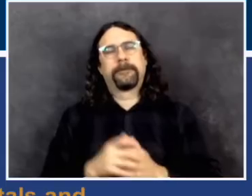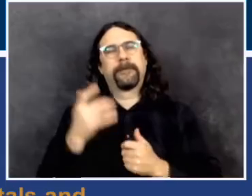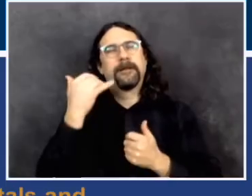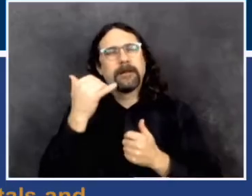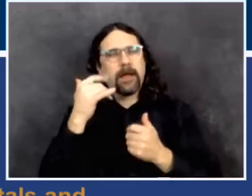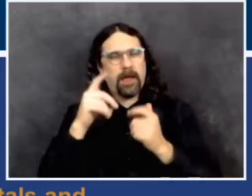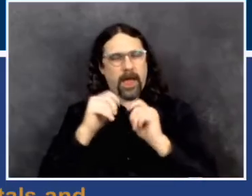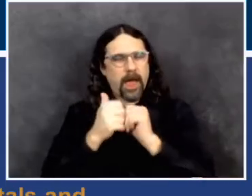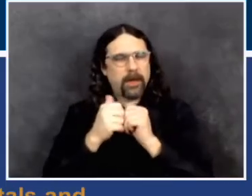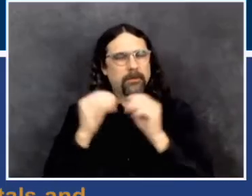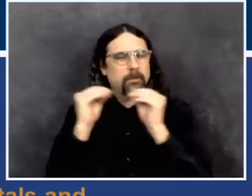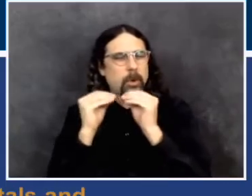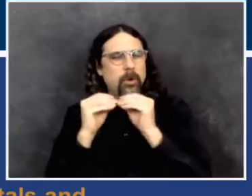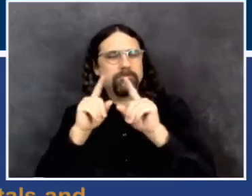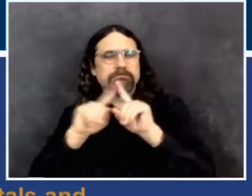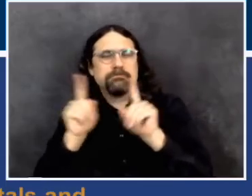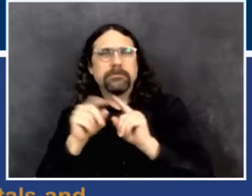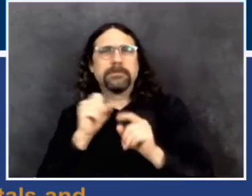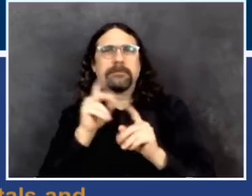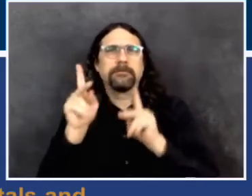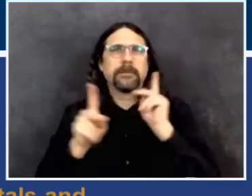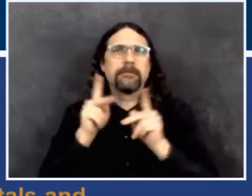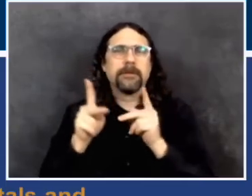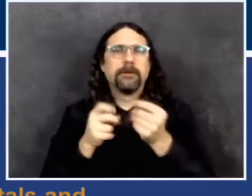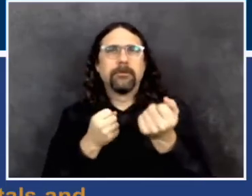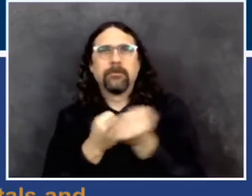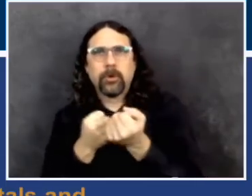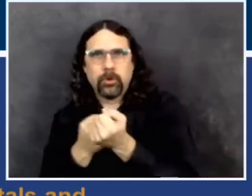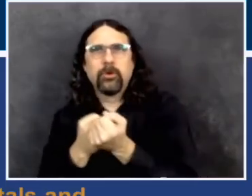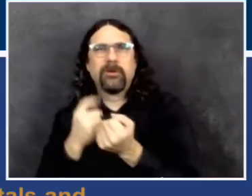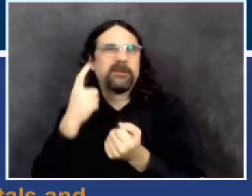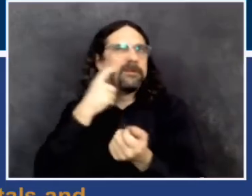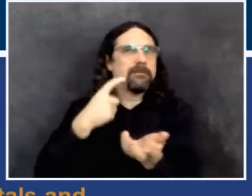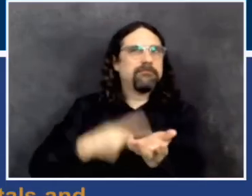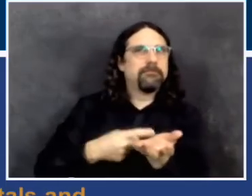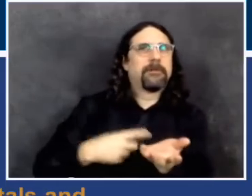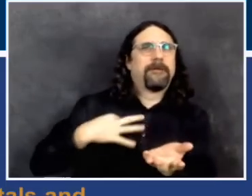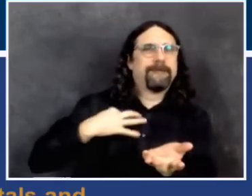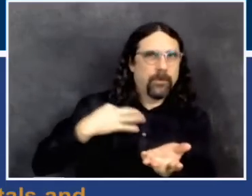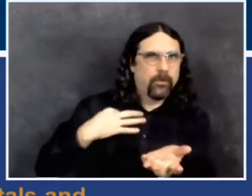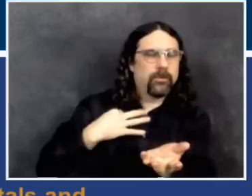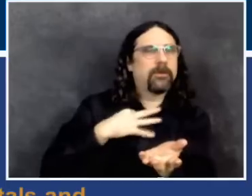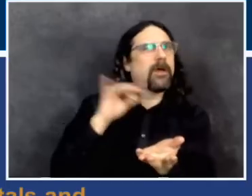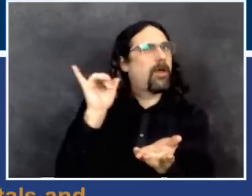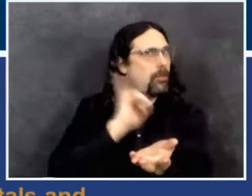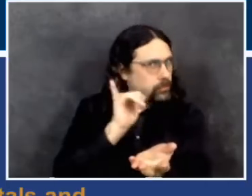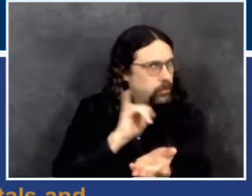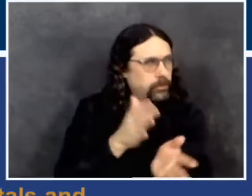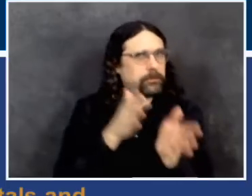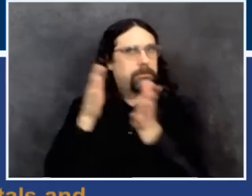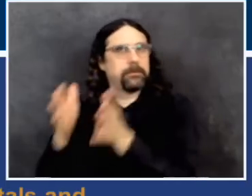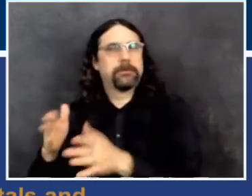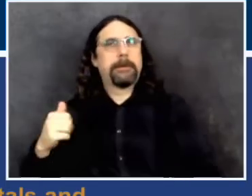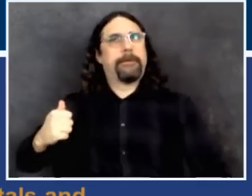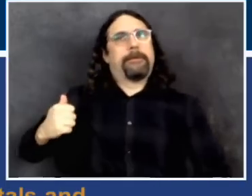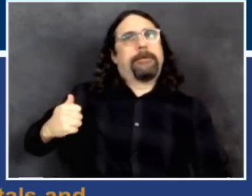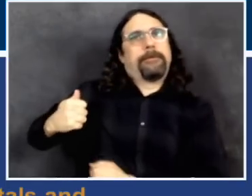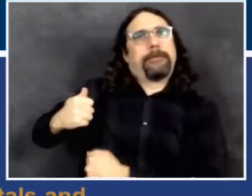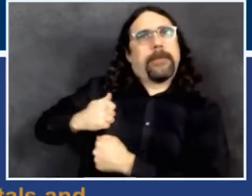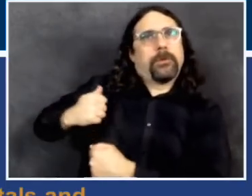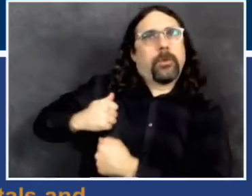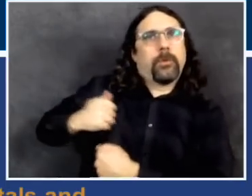so much sense. These are the best of the best. Members of our military who serve all of us, medical personnel, have been trained to deal with the